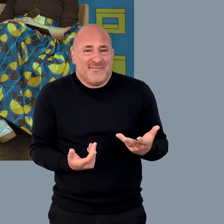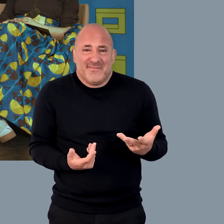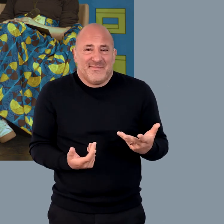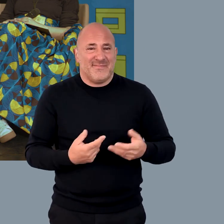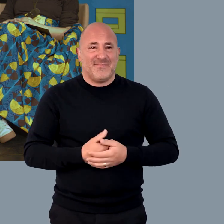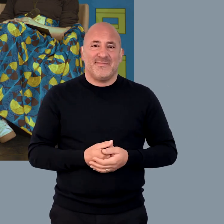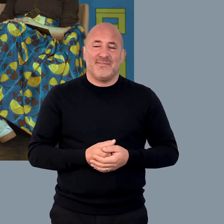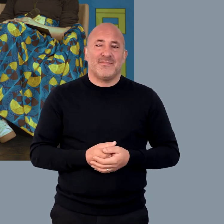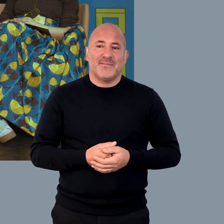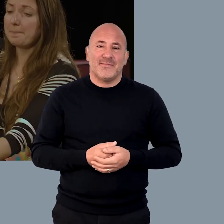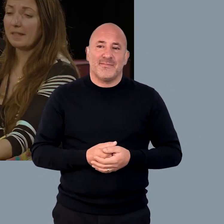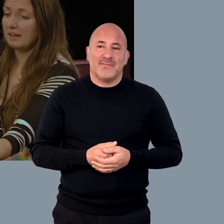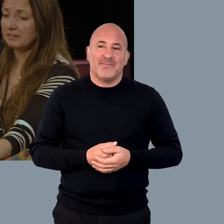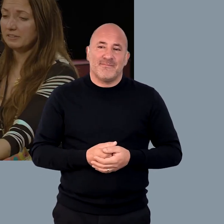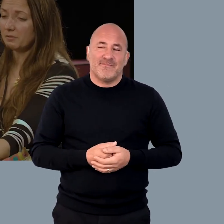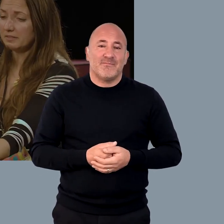public transport?